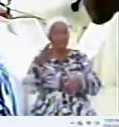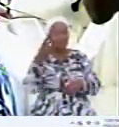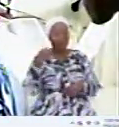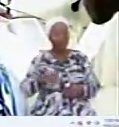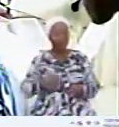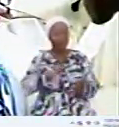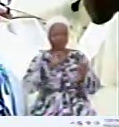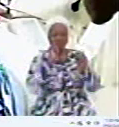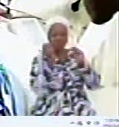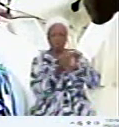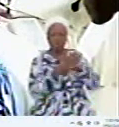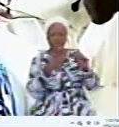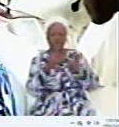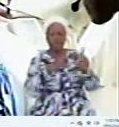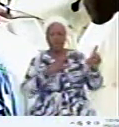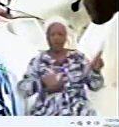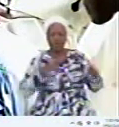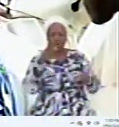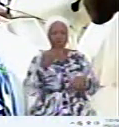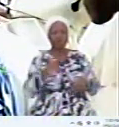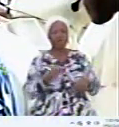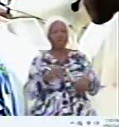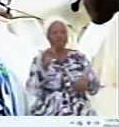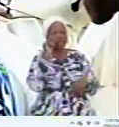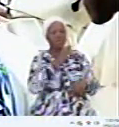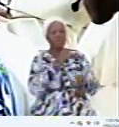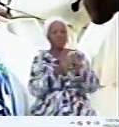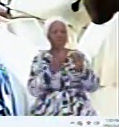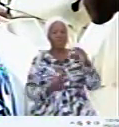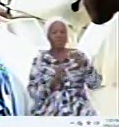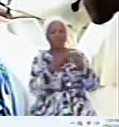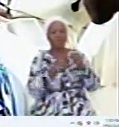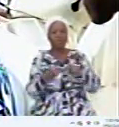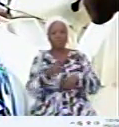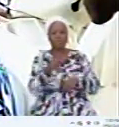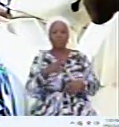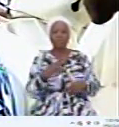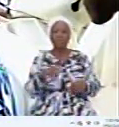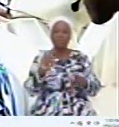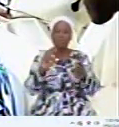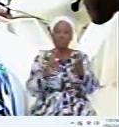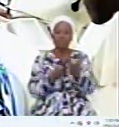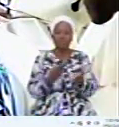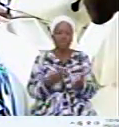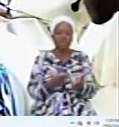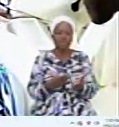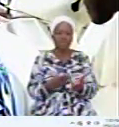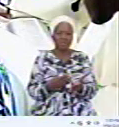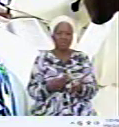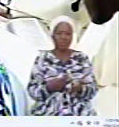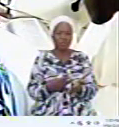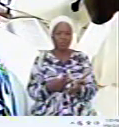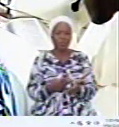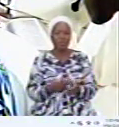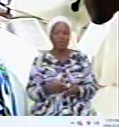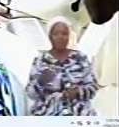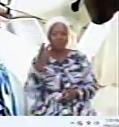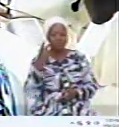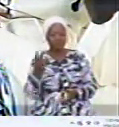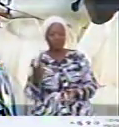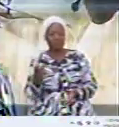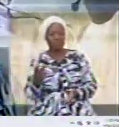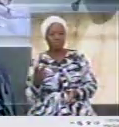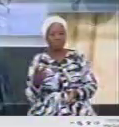Israel, which had appeared unto him twice. Look at the favor that Solomon had